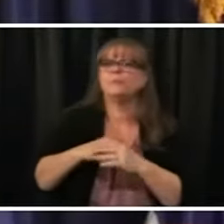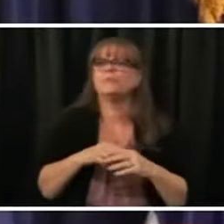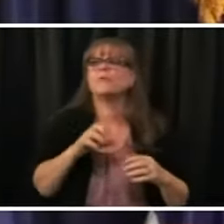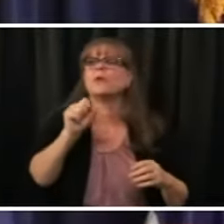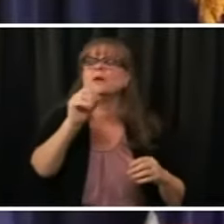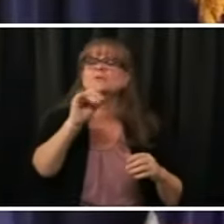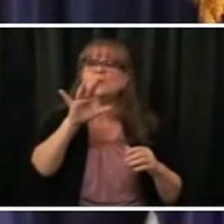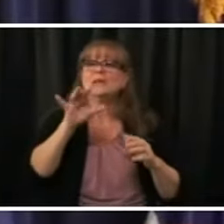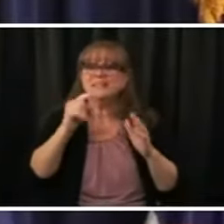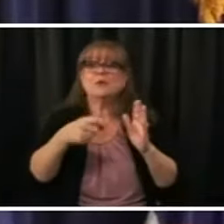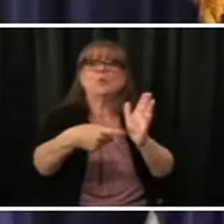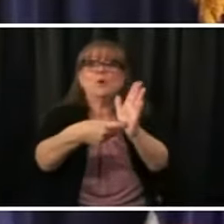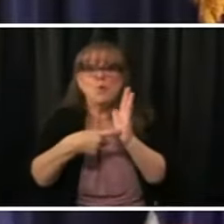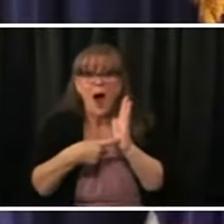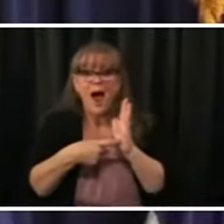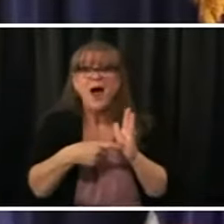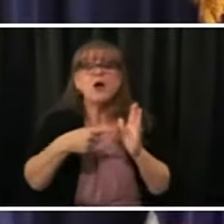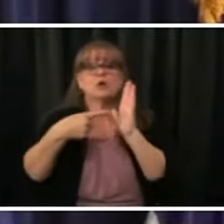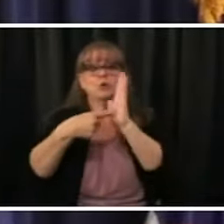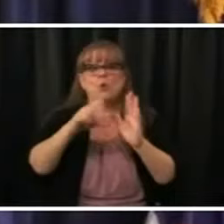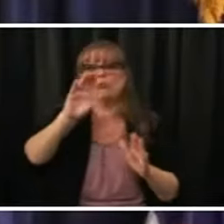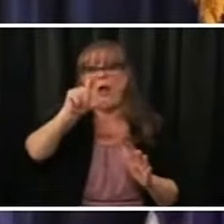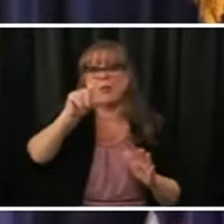state ID. But if you meet the criteria,